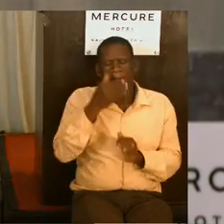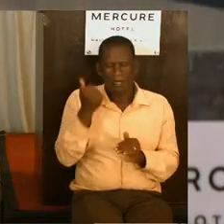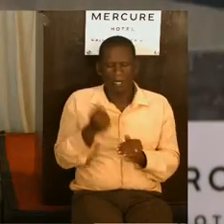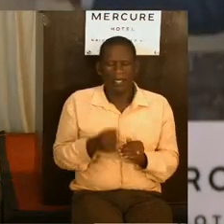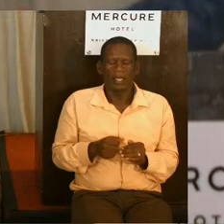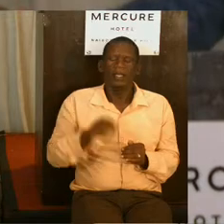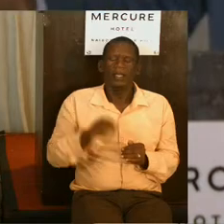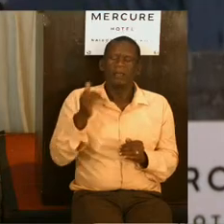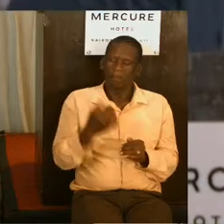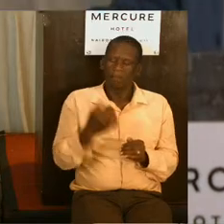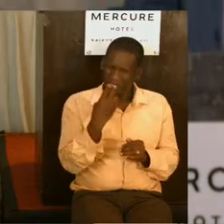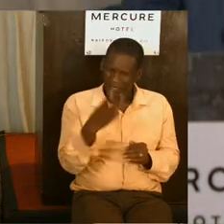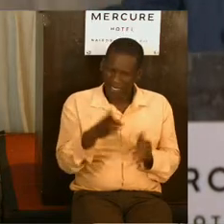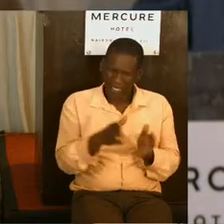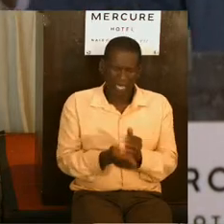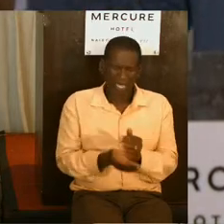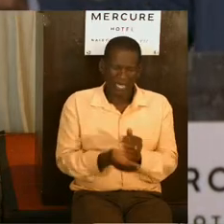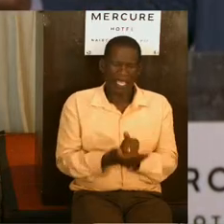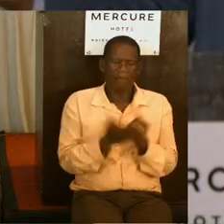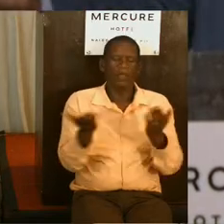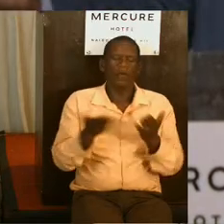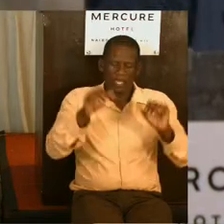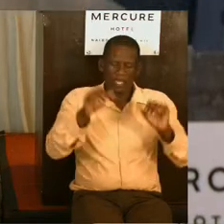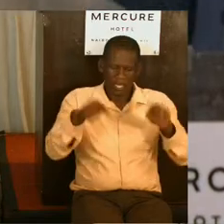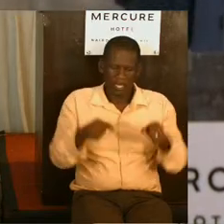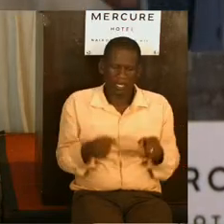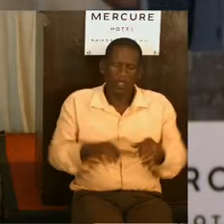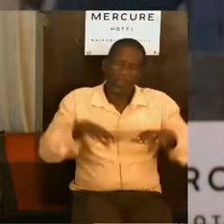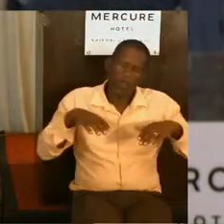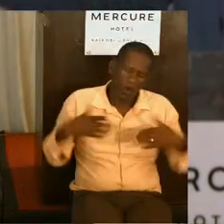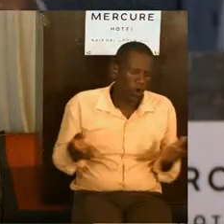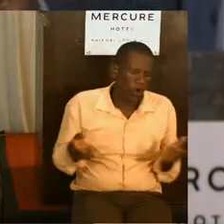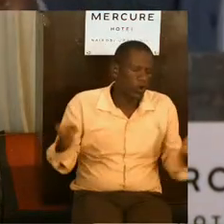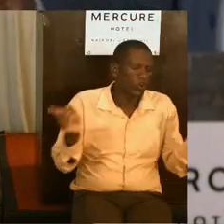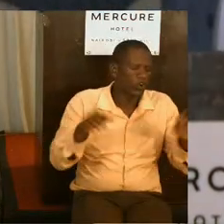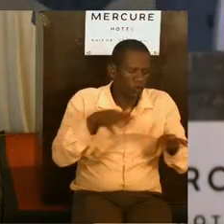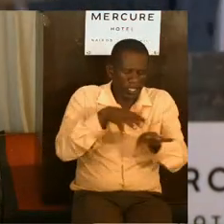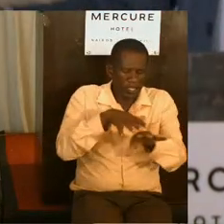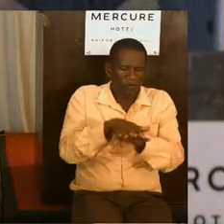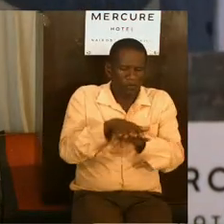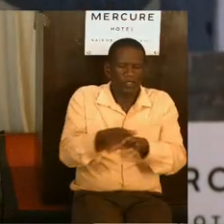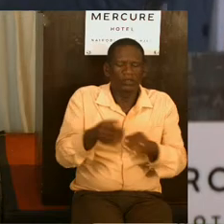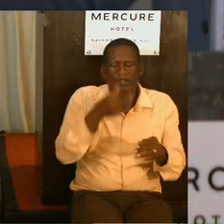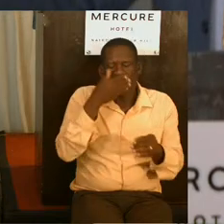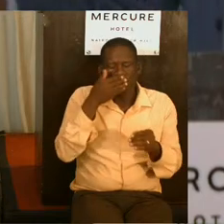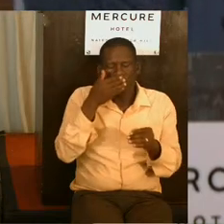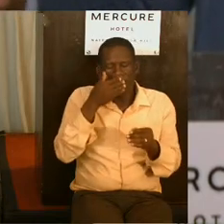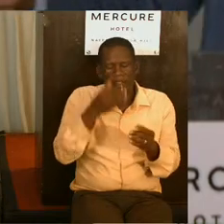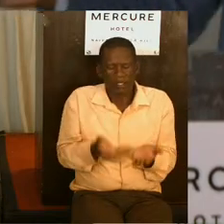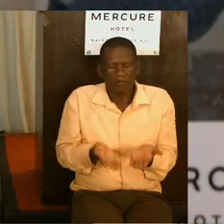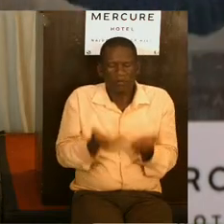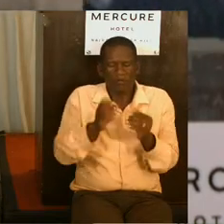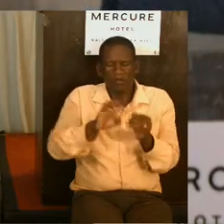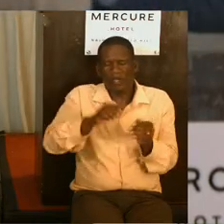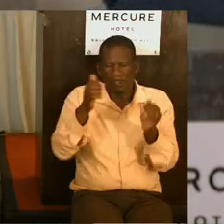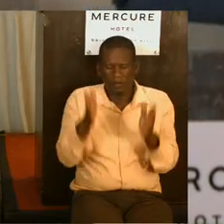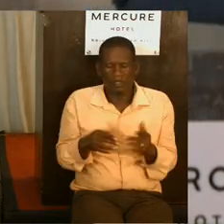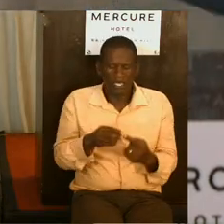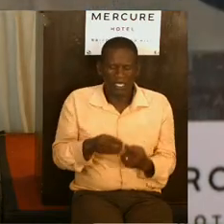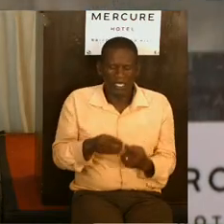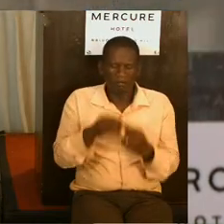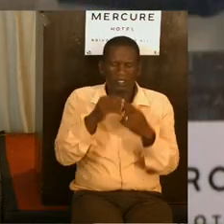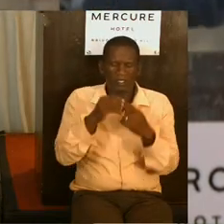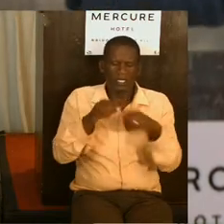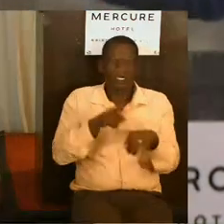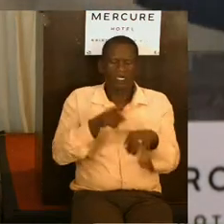by seeing and helping where I can or not interfering with the betterment of another particularly